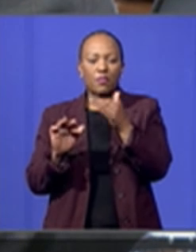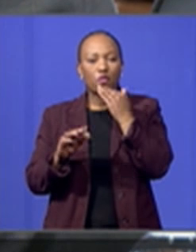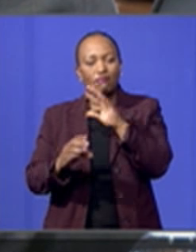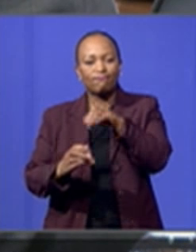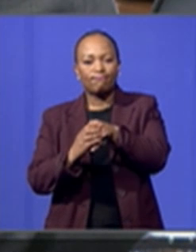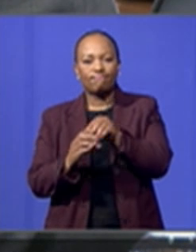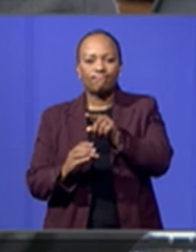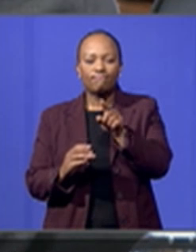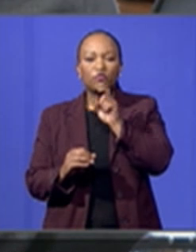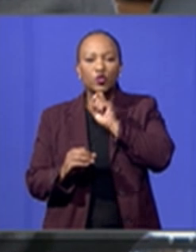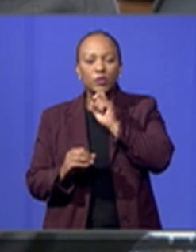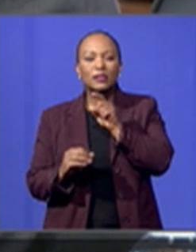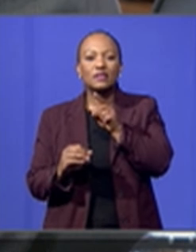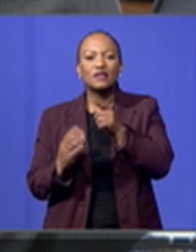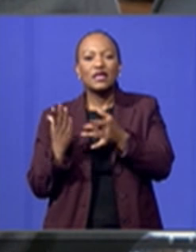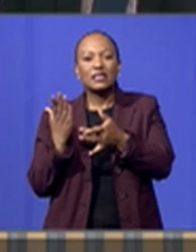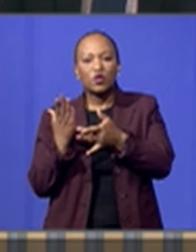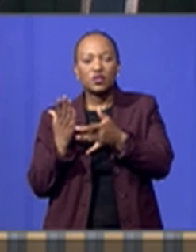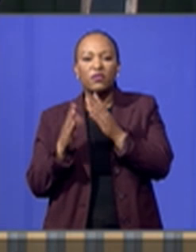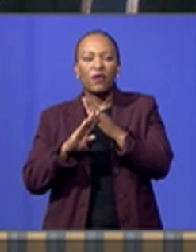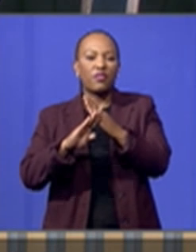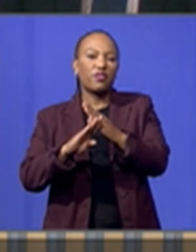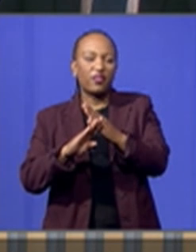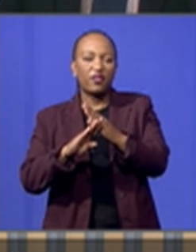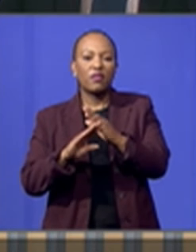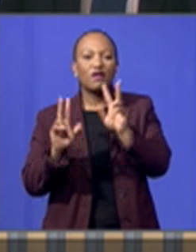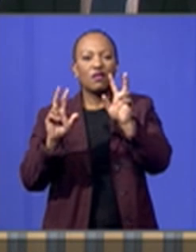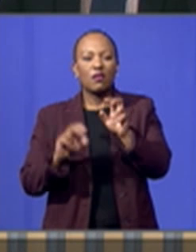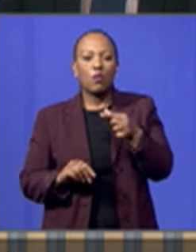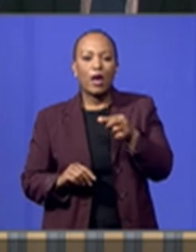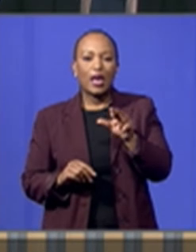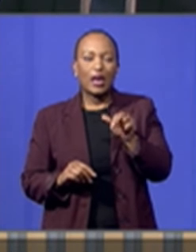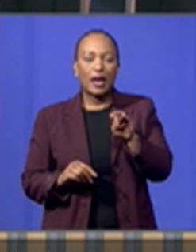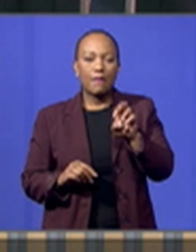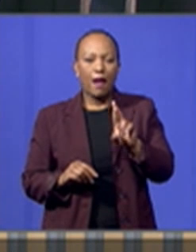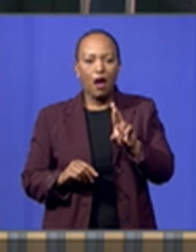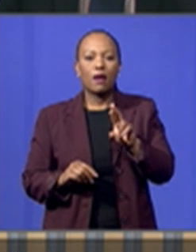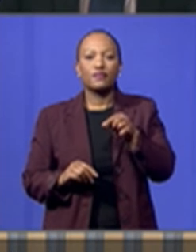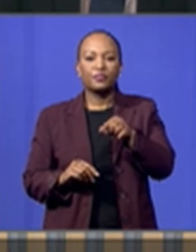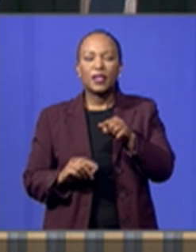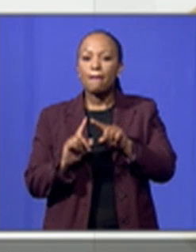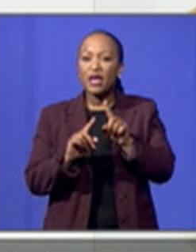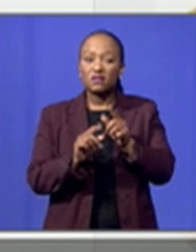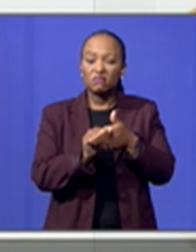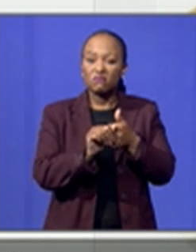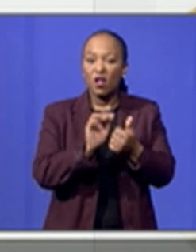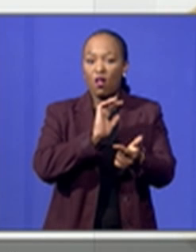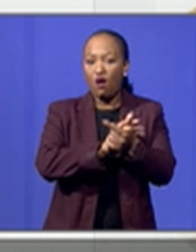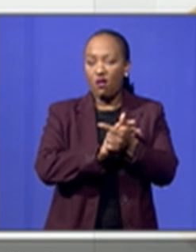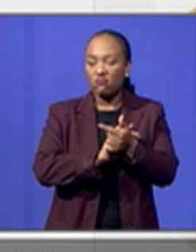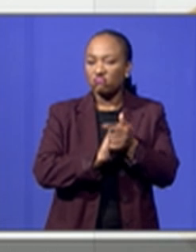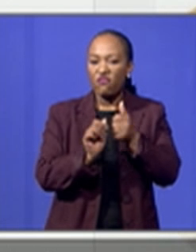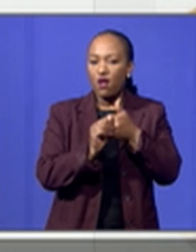bona didiriswa tse di kgoreletsang tlhaeletsano tse di itsegeng jaaka grabbers ntle le go latela molao ka tsholofelo ya